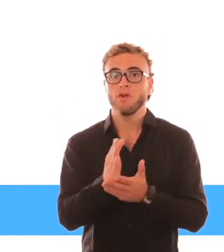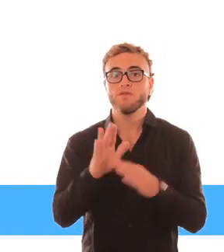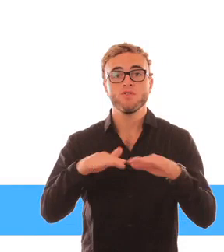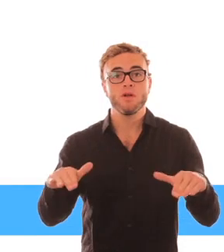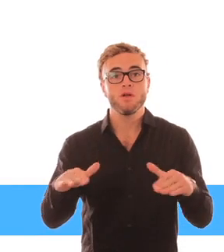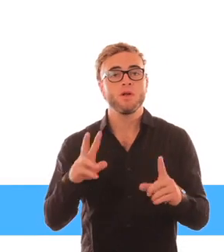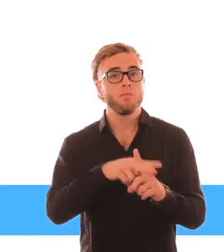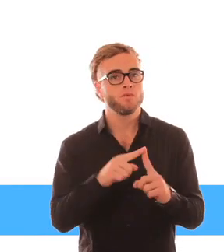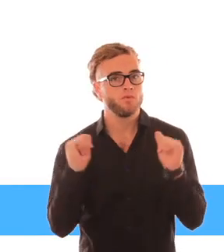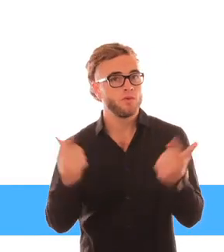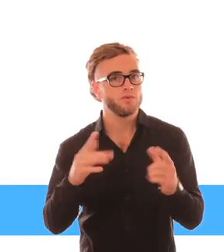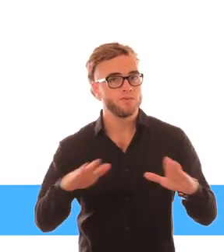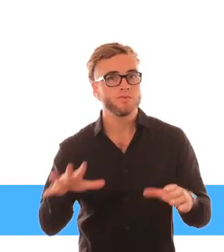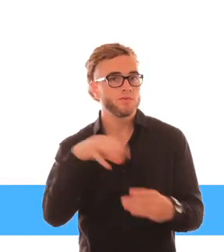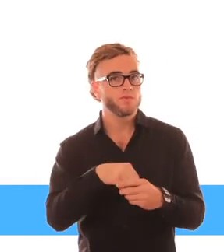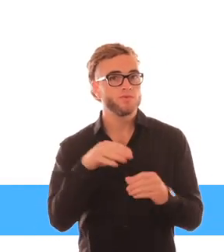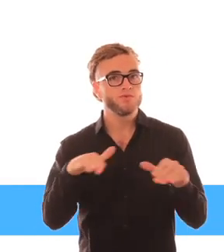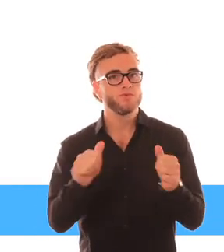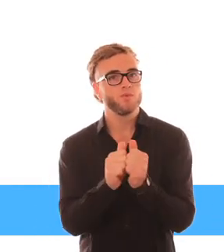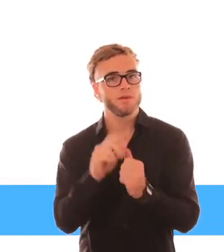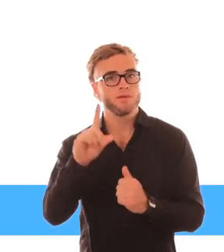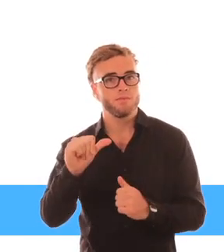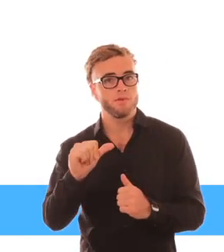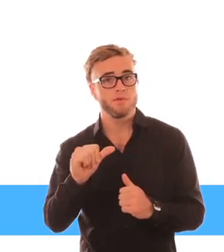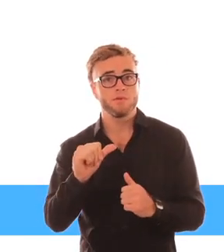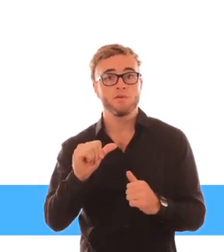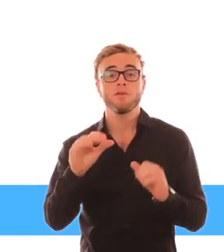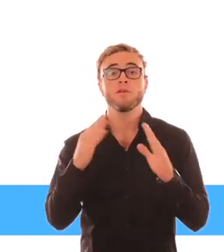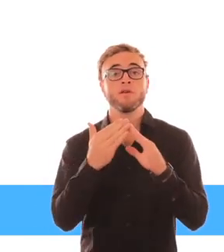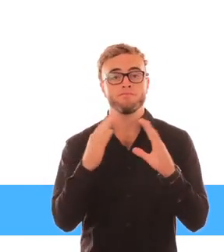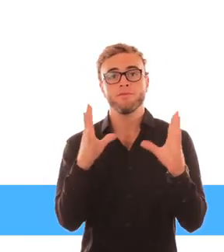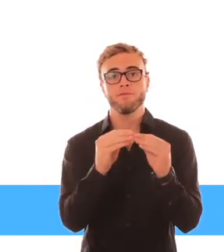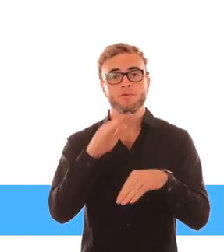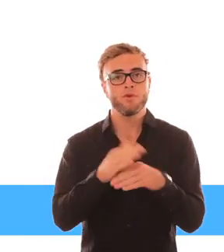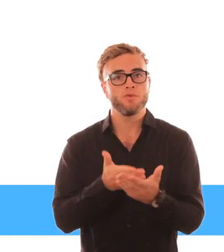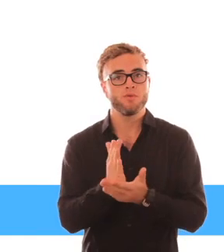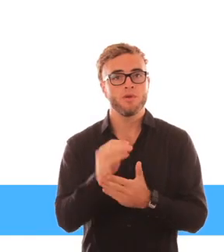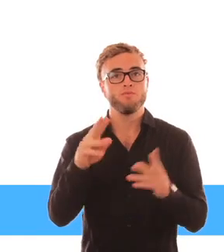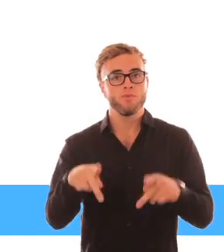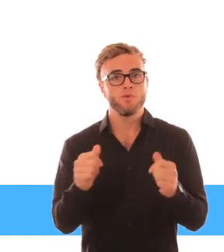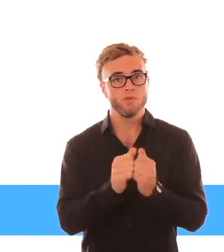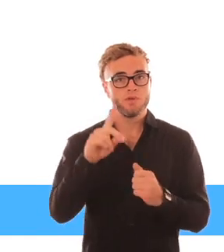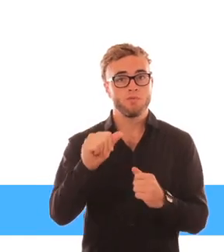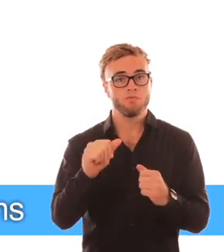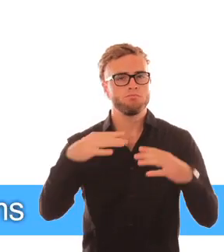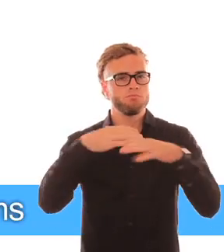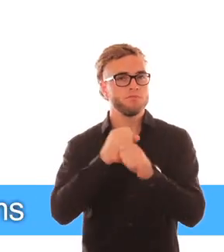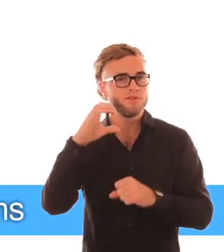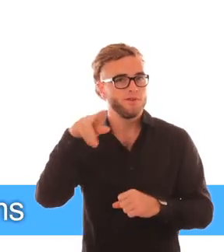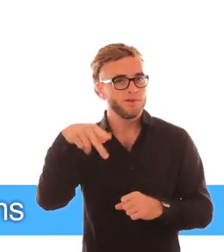all children, including children with disabilities. The Convention on the Rights of Persons with Disabilities, also called the